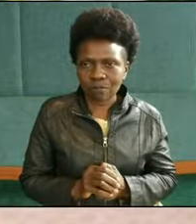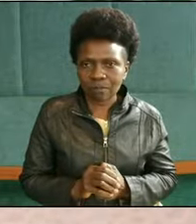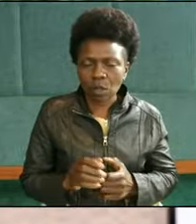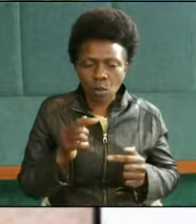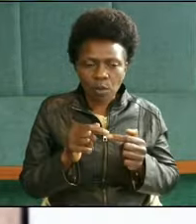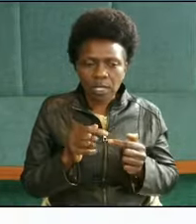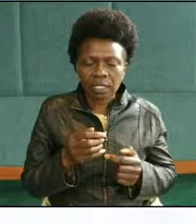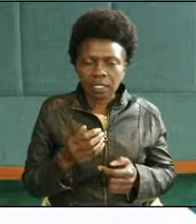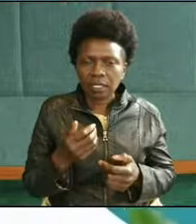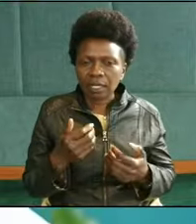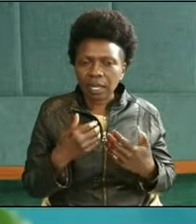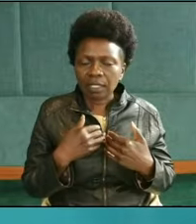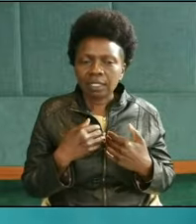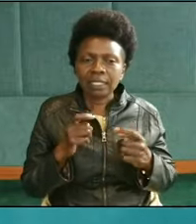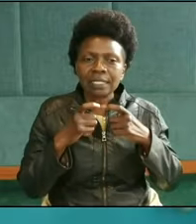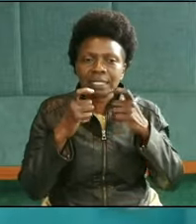When they had all sinned,